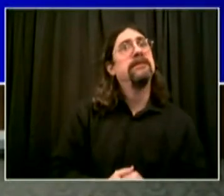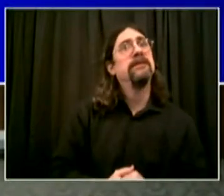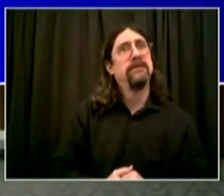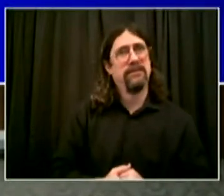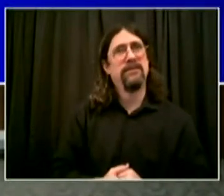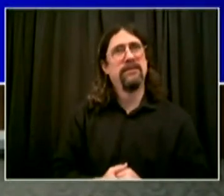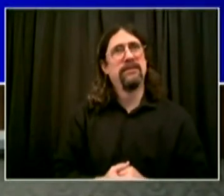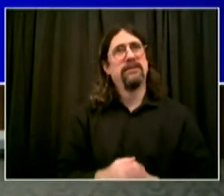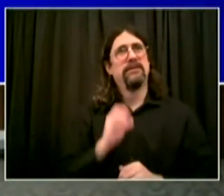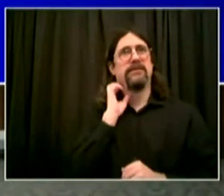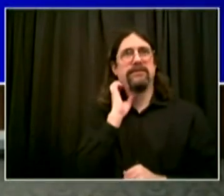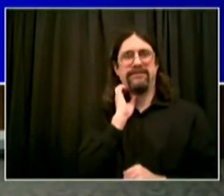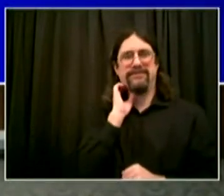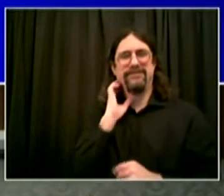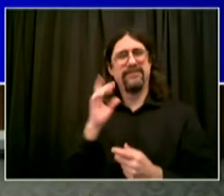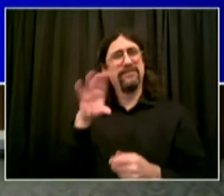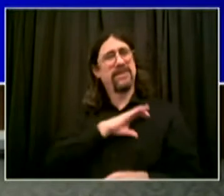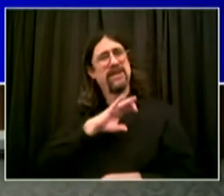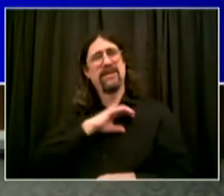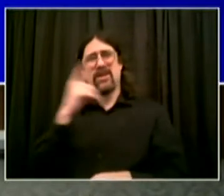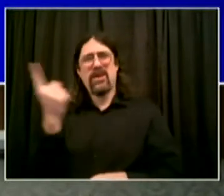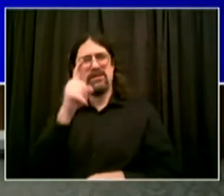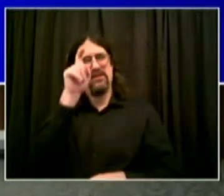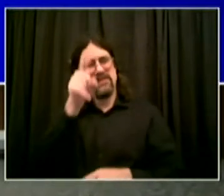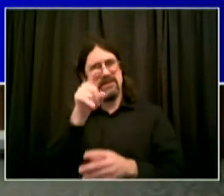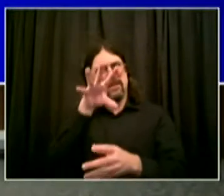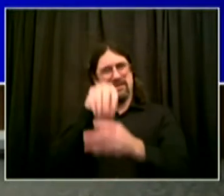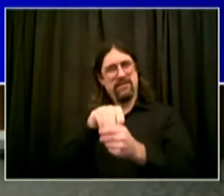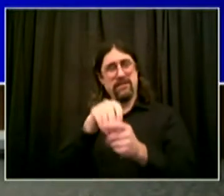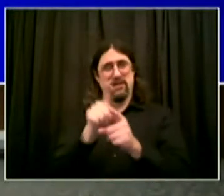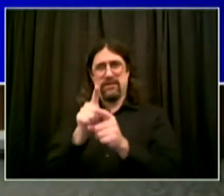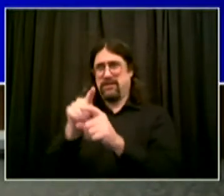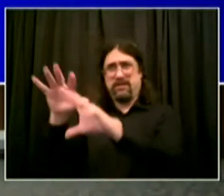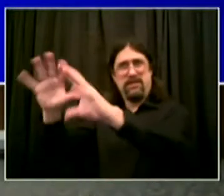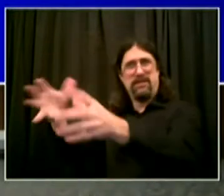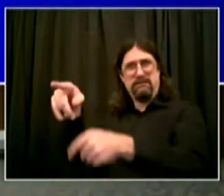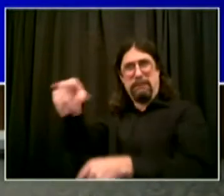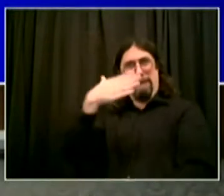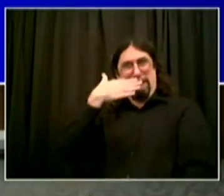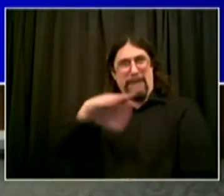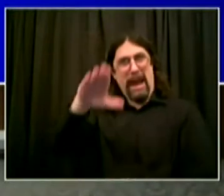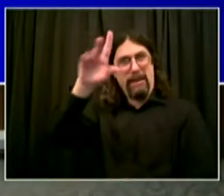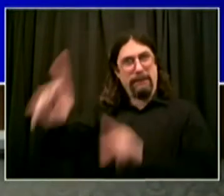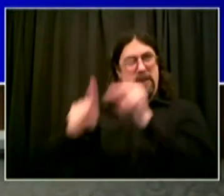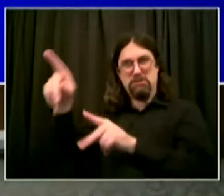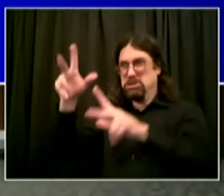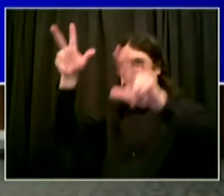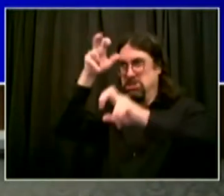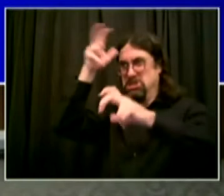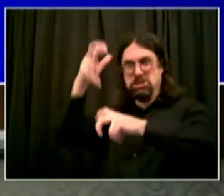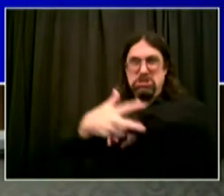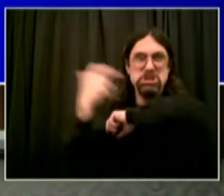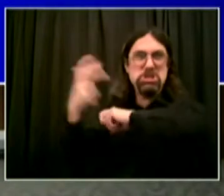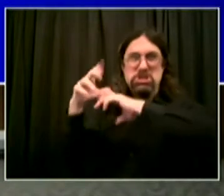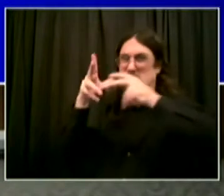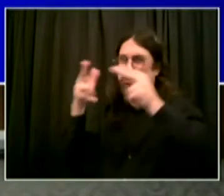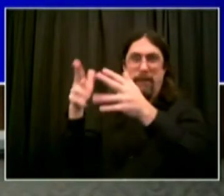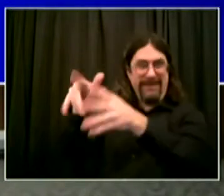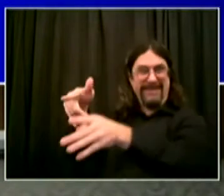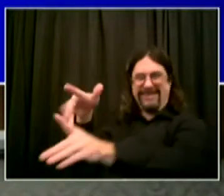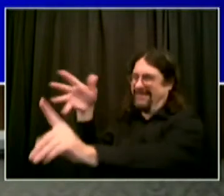for hearing our call to bring the precinct commander selection process into the sunlight. Our communities